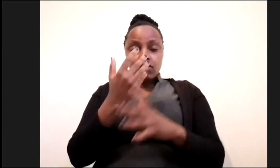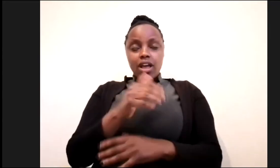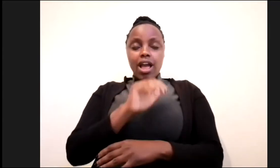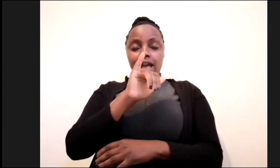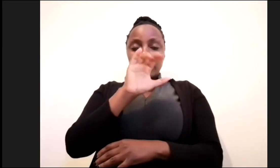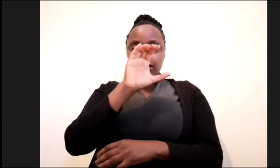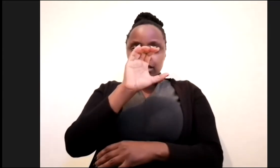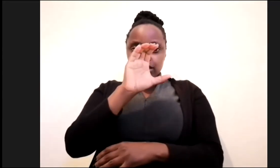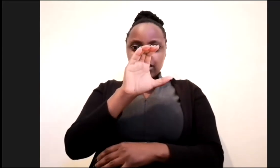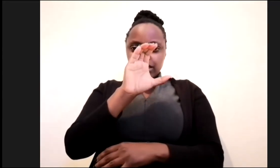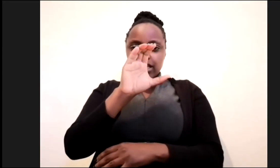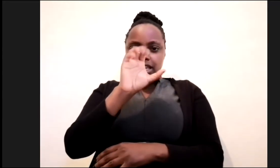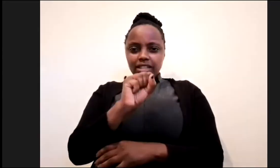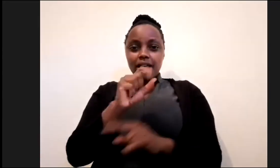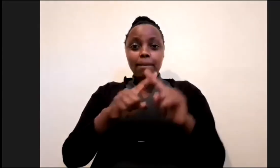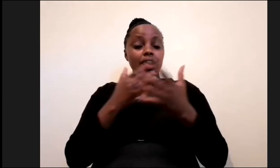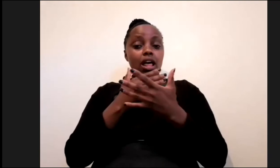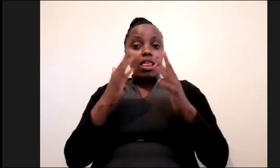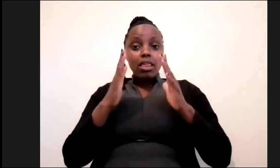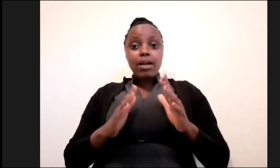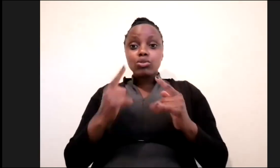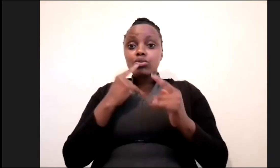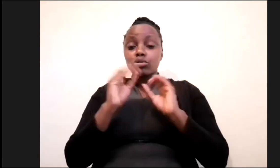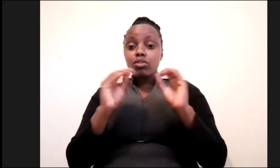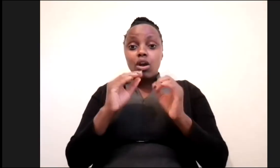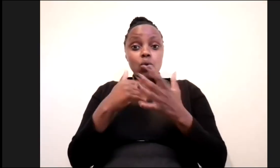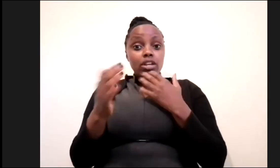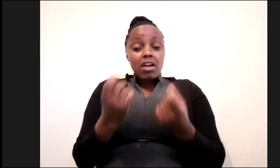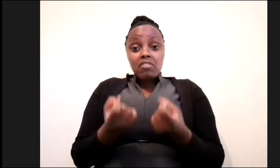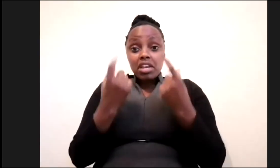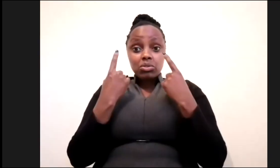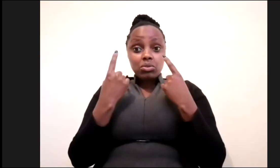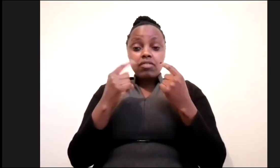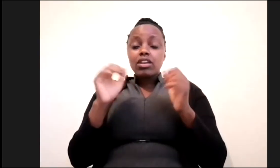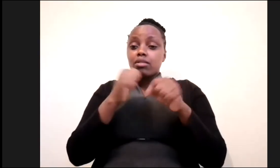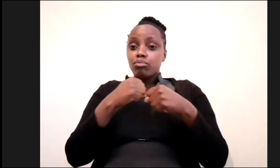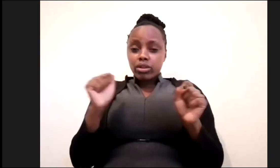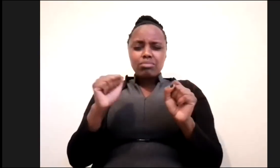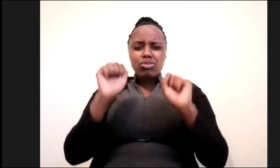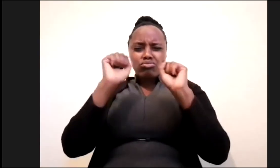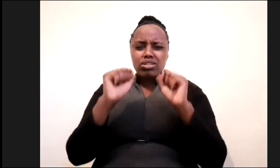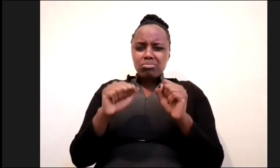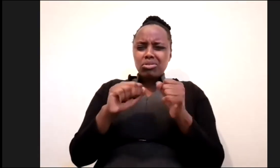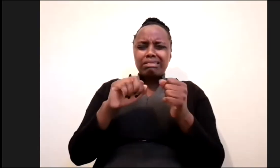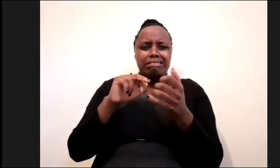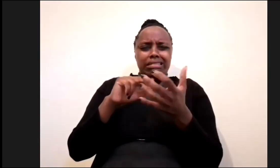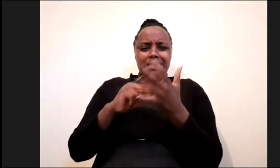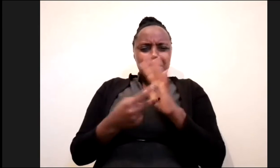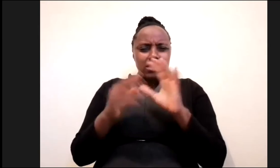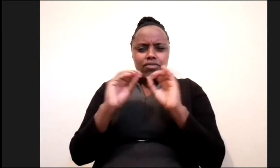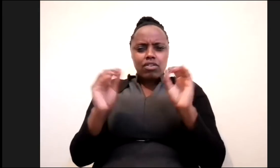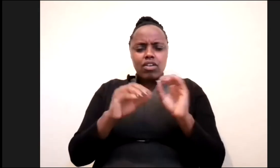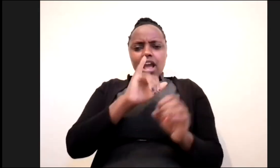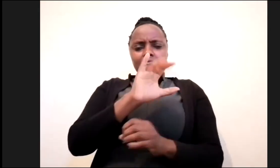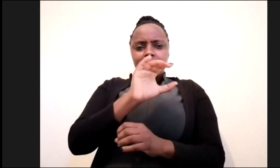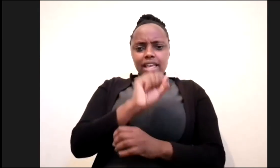But nobody has said, so far as I understood also regulation, you can also mutualize. It does not mean that an ICS manager can